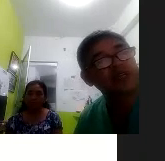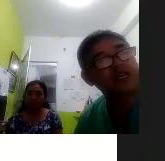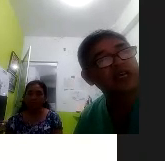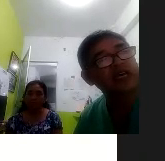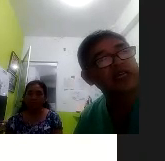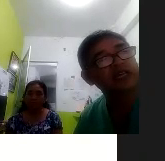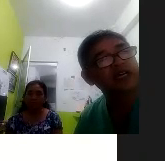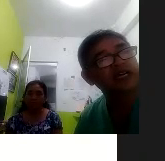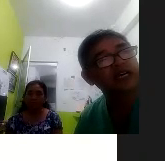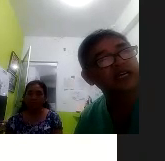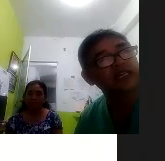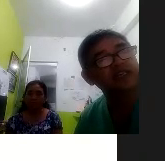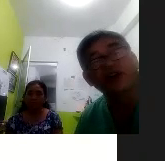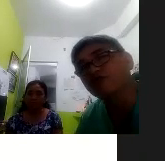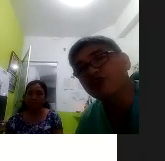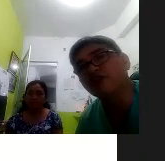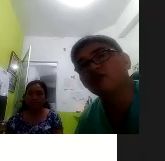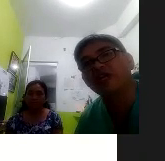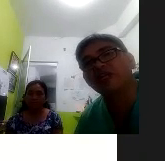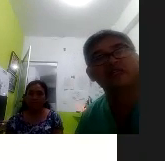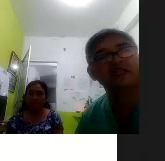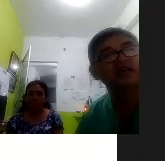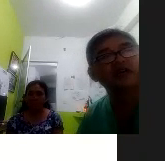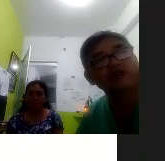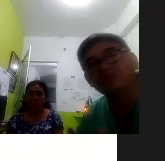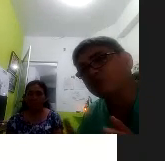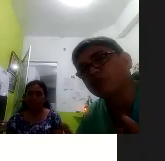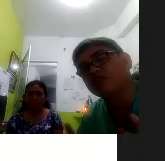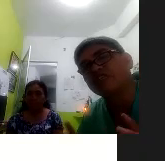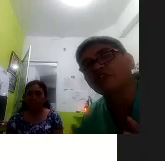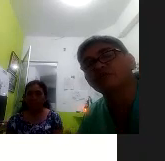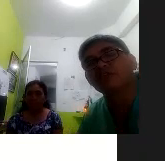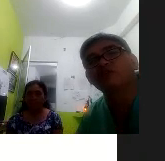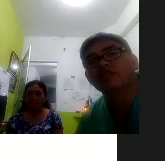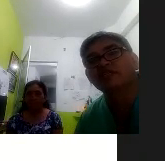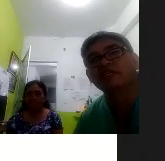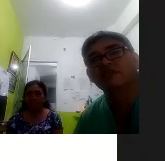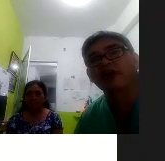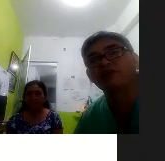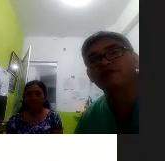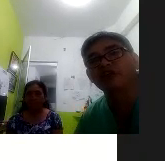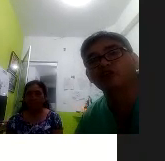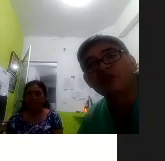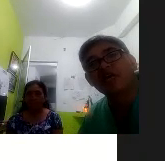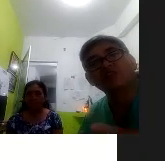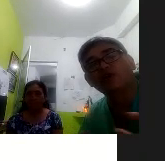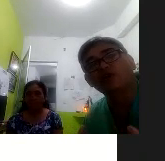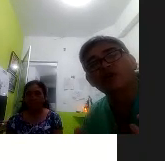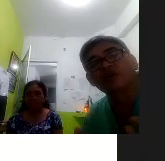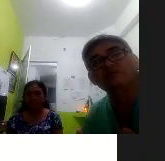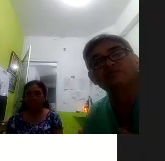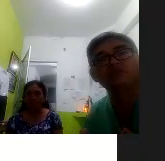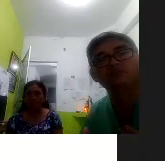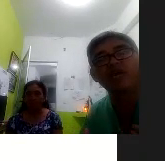irritable, and not feeding well, or the symptoms that you can see in the viral infection.